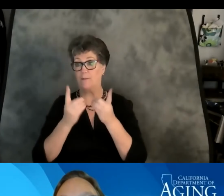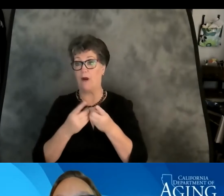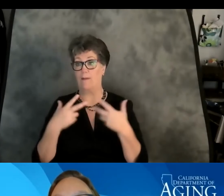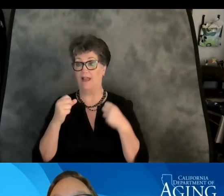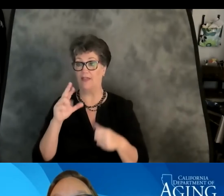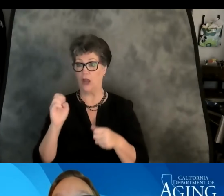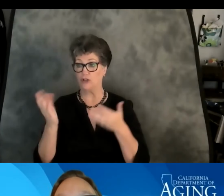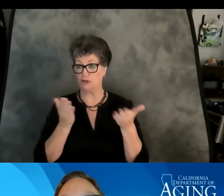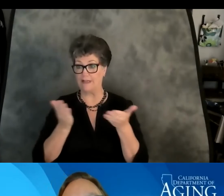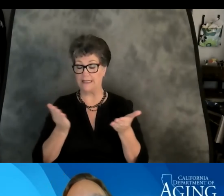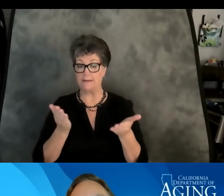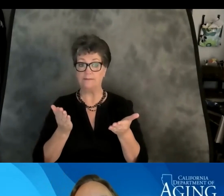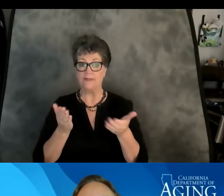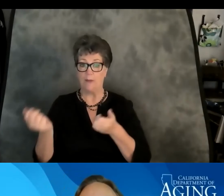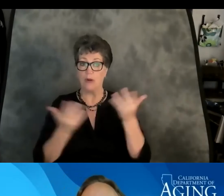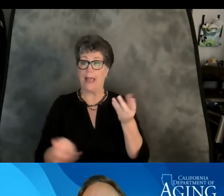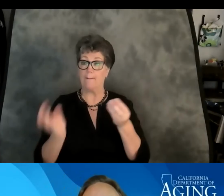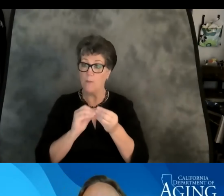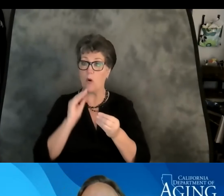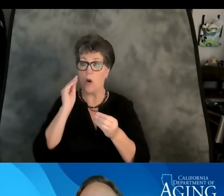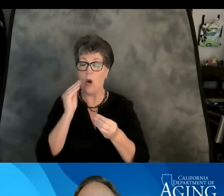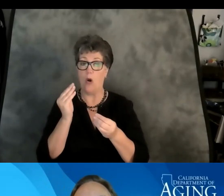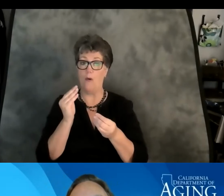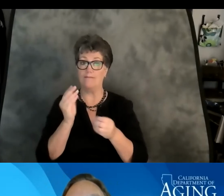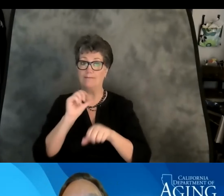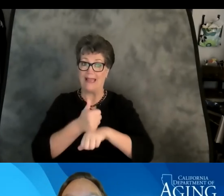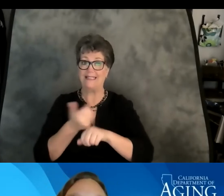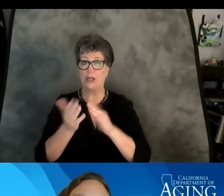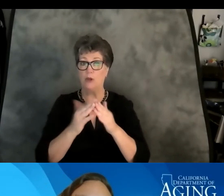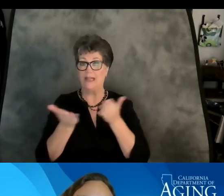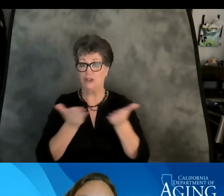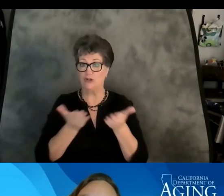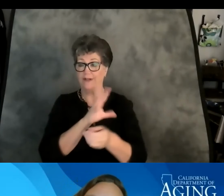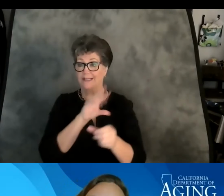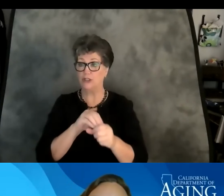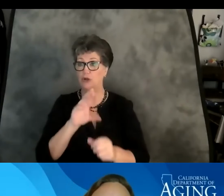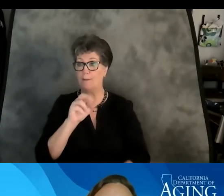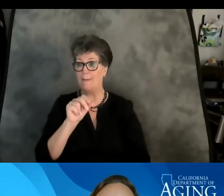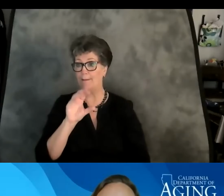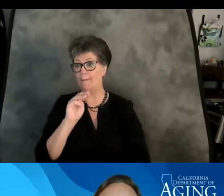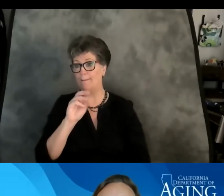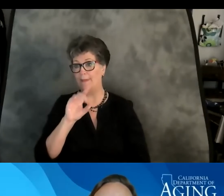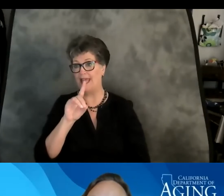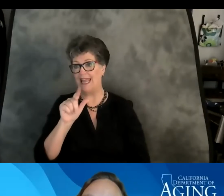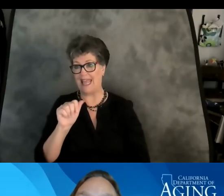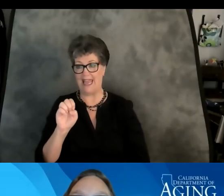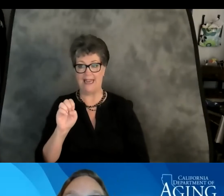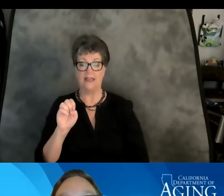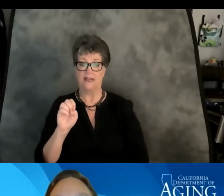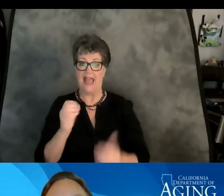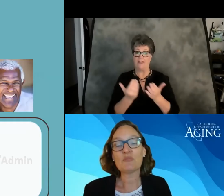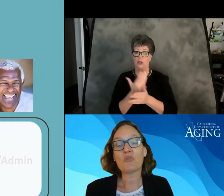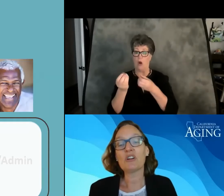Healthcare Services in bringing more home and community-based services into Medicaid and exploring with the new Medicare office